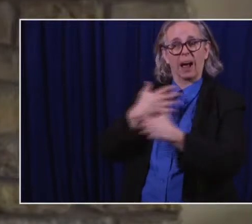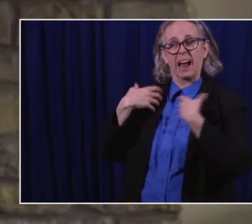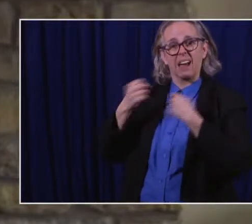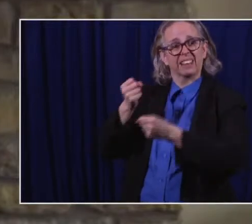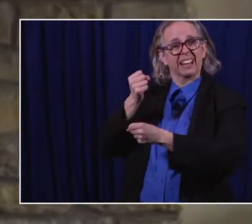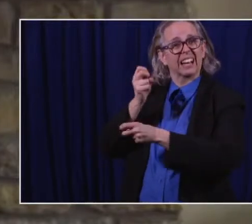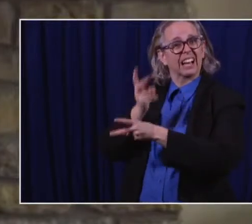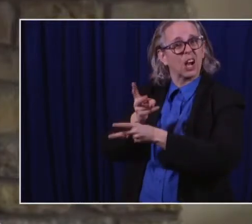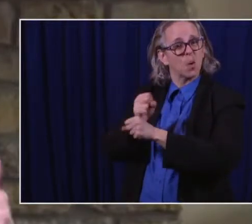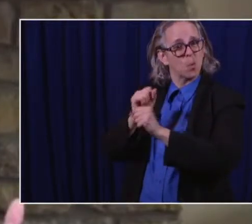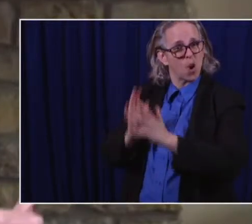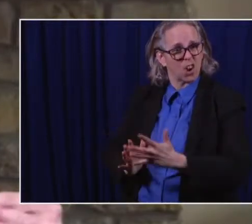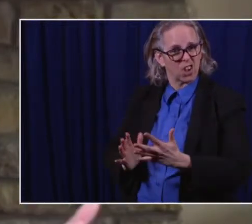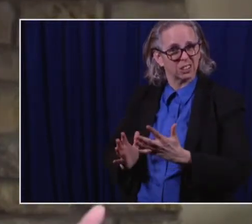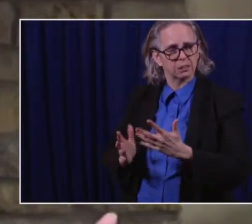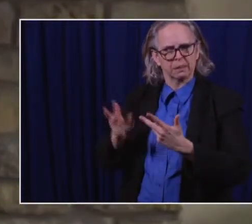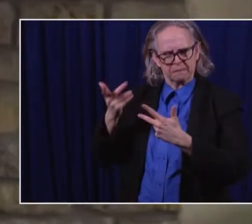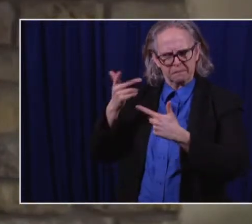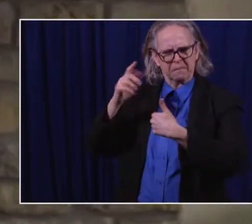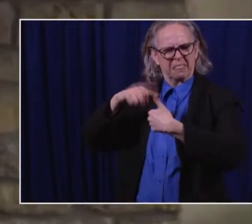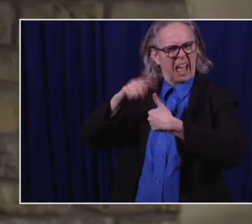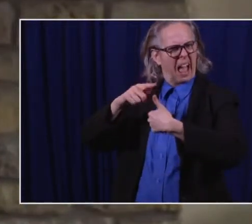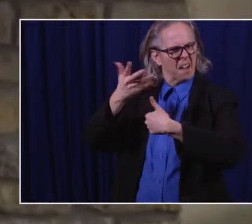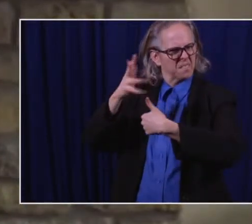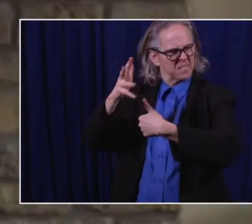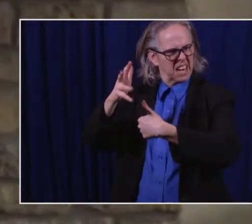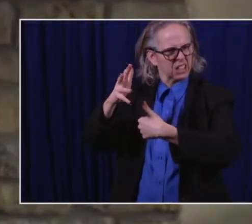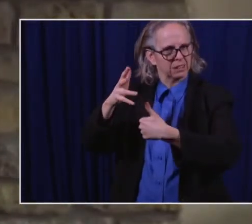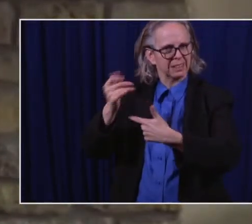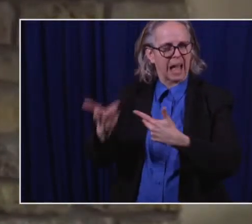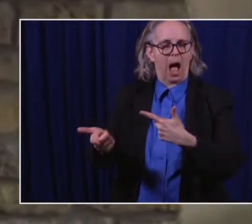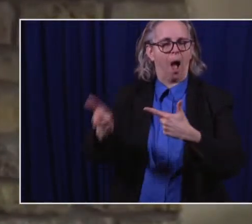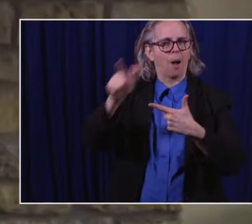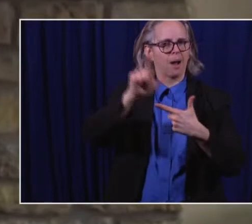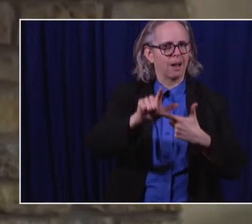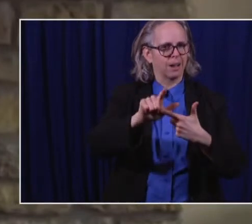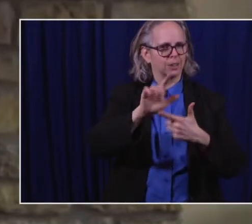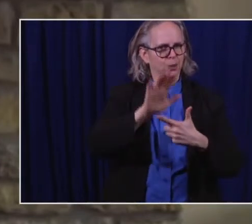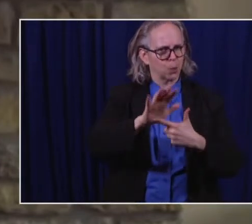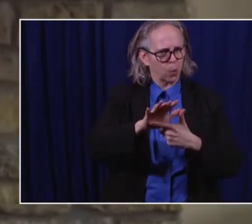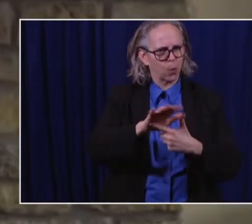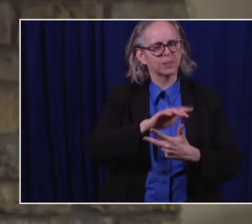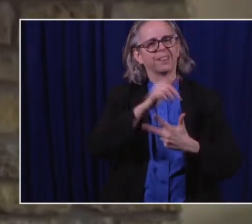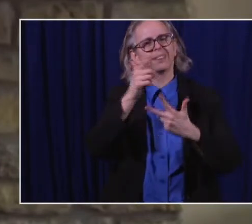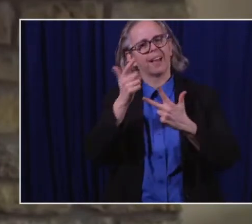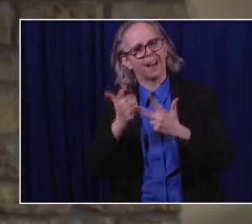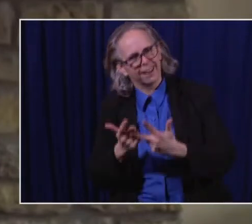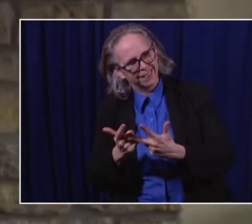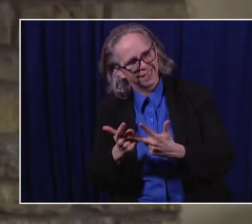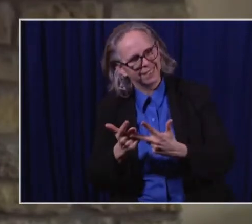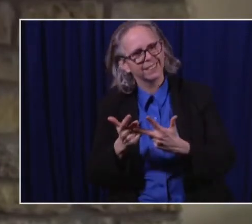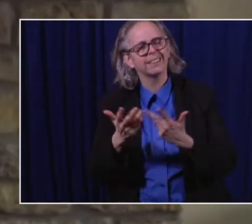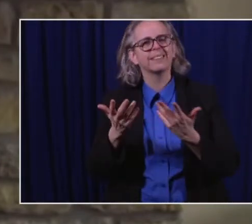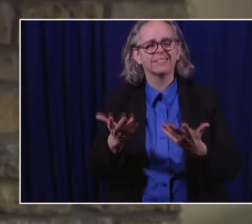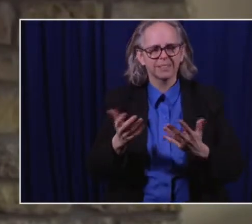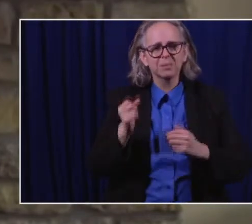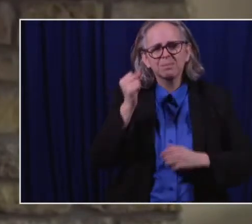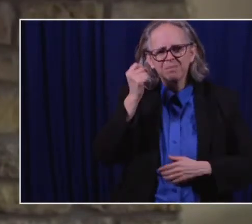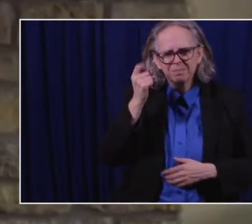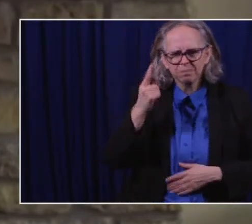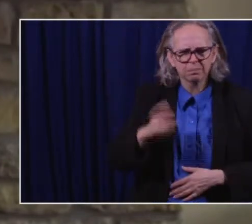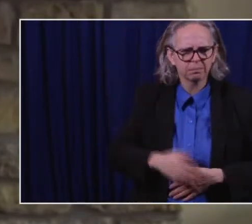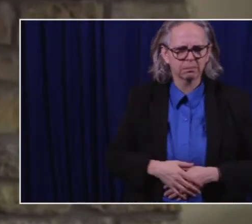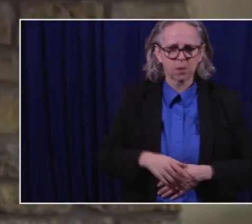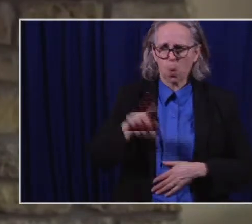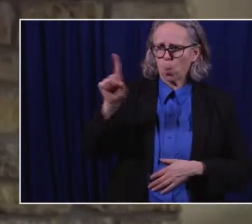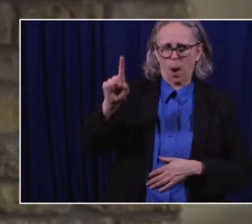so by the time we get to this next group. But I want to remind everybody that group 1B is big.